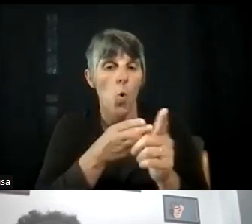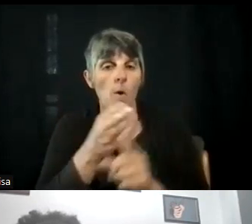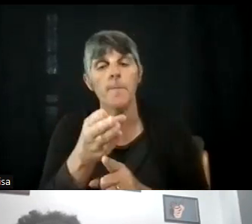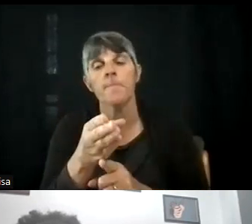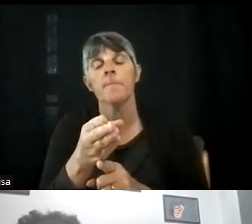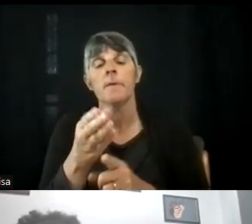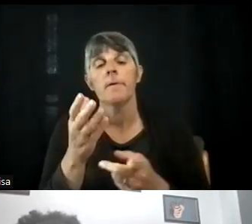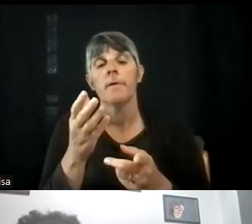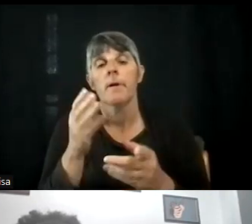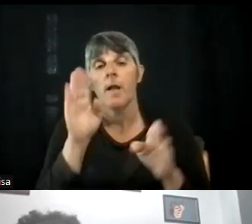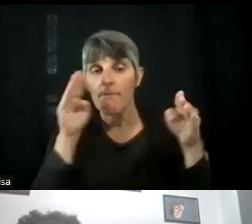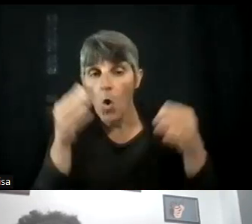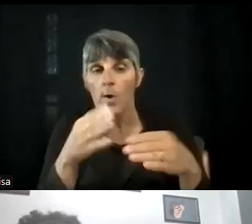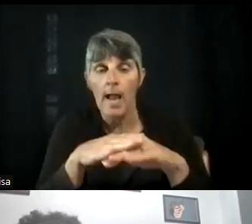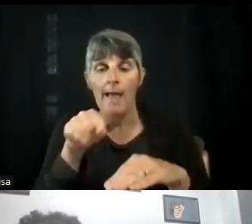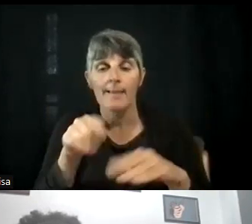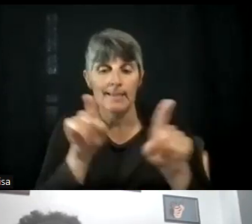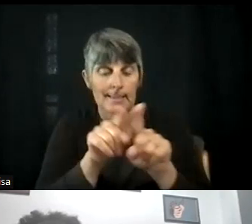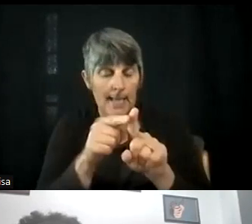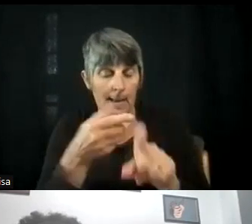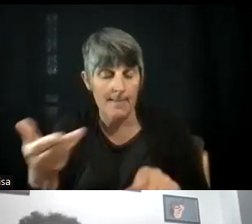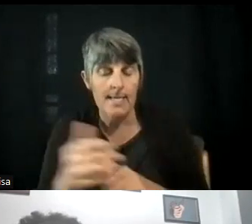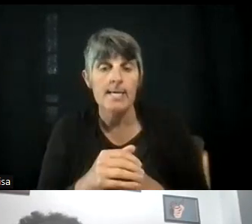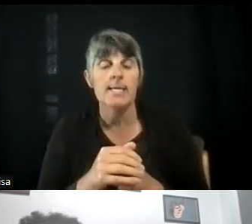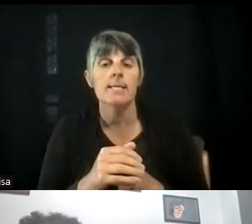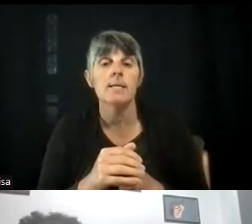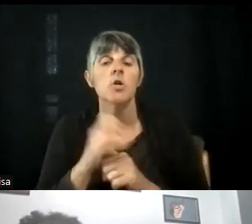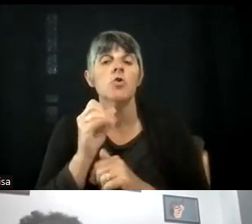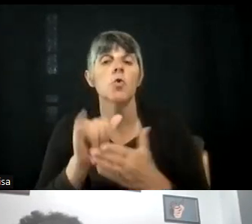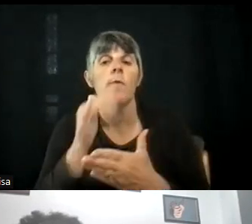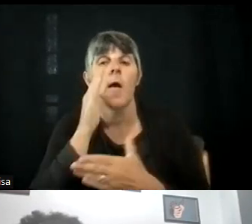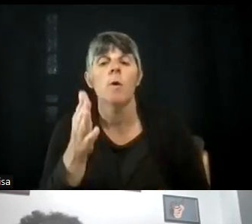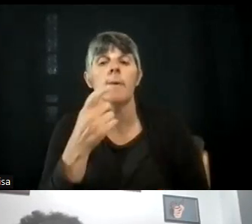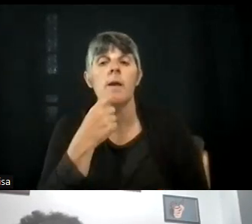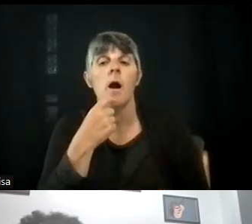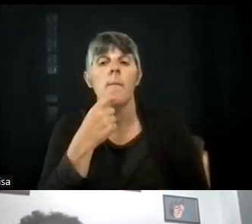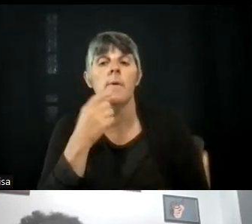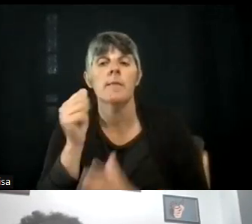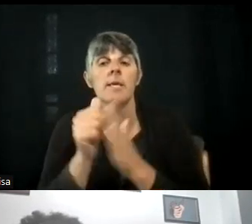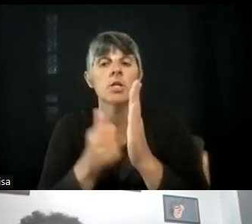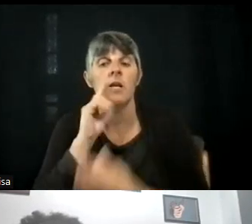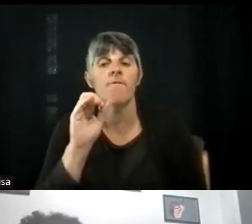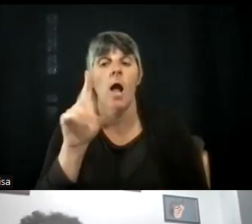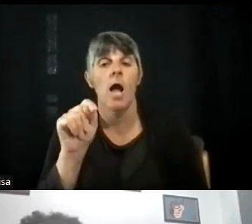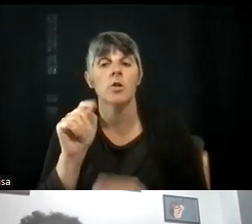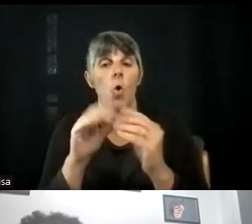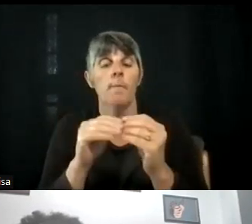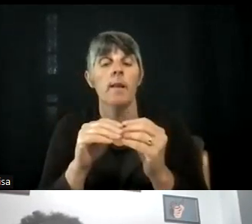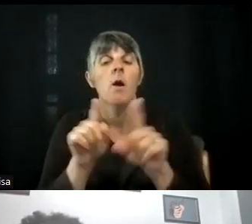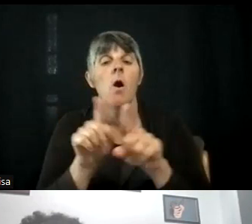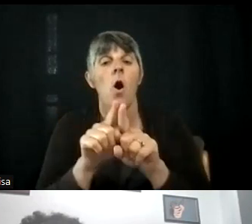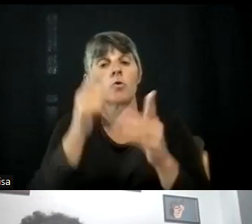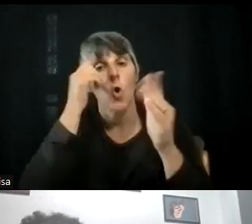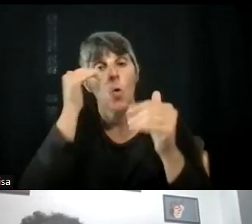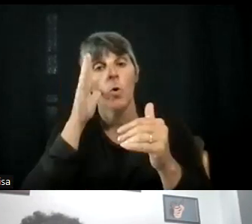specifically, kind of honing in on these same things. So that will be our agenda for our October meeting. We're also hoping